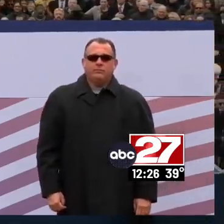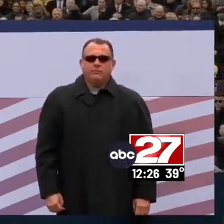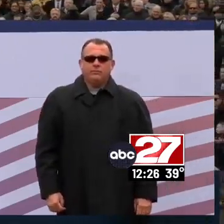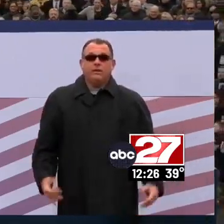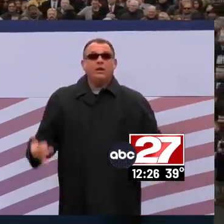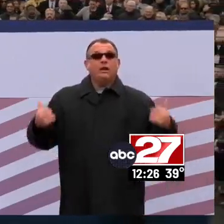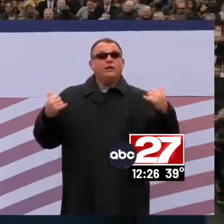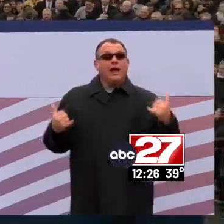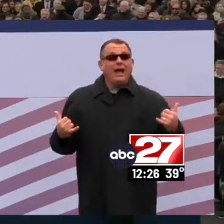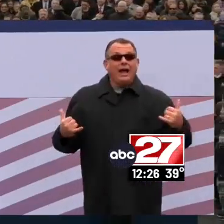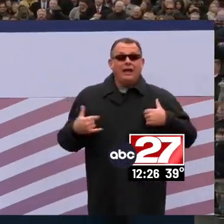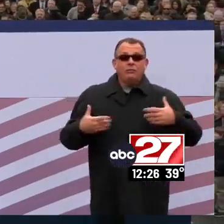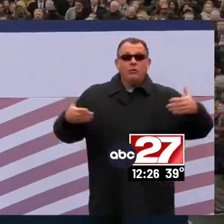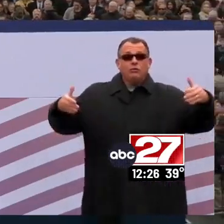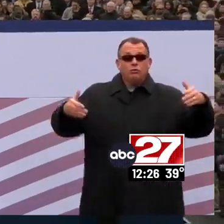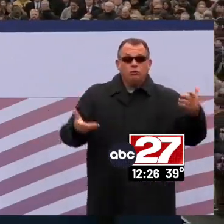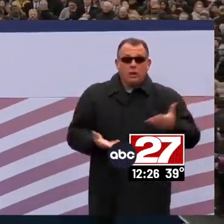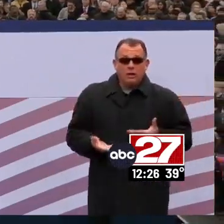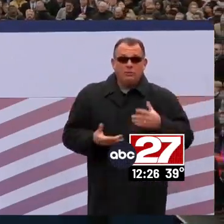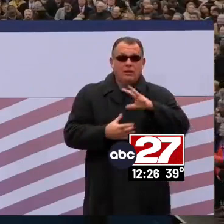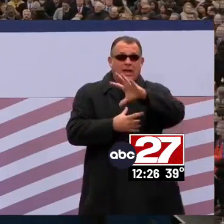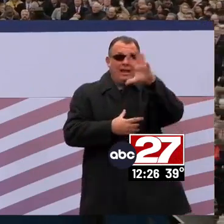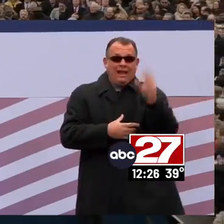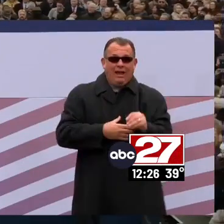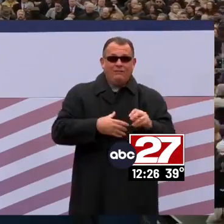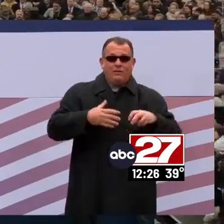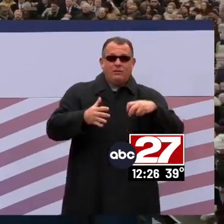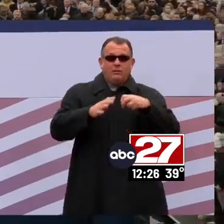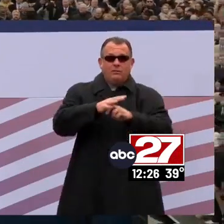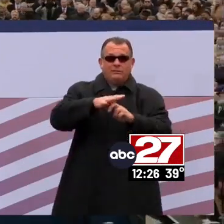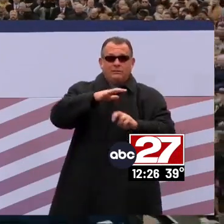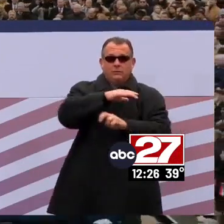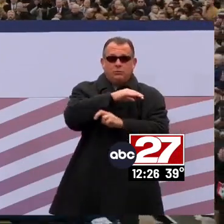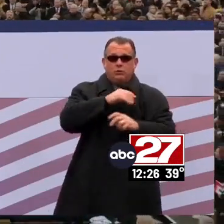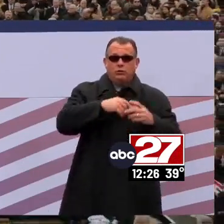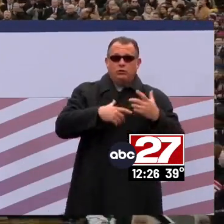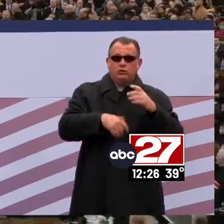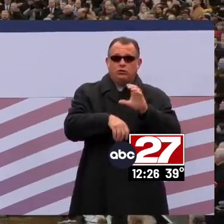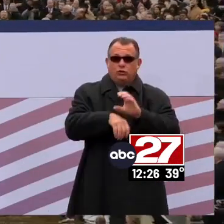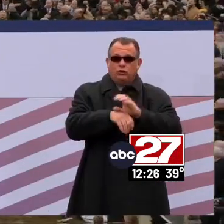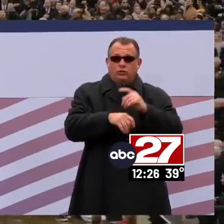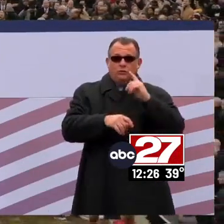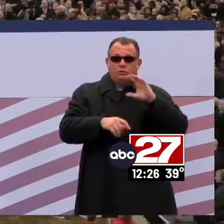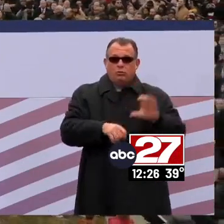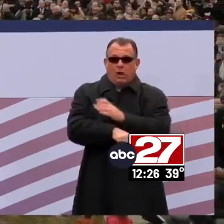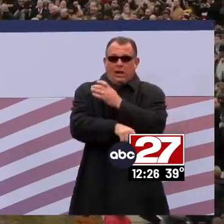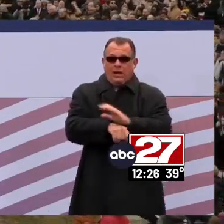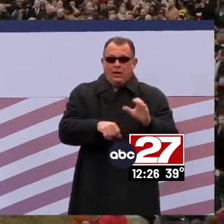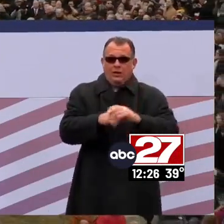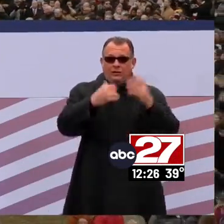Please welcome the African Episcopal Church of St. Thomas Choir, performing Lift Every Voice and Sing.